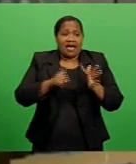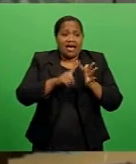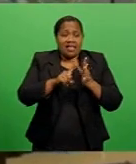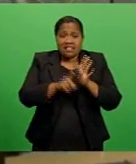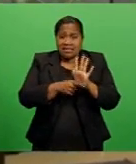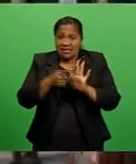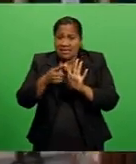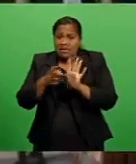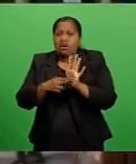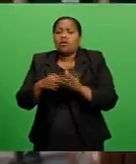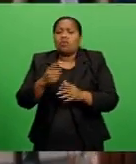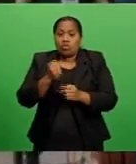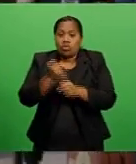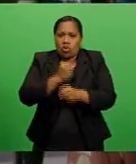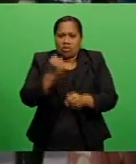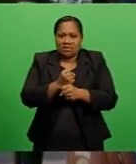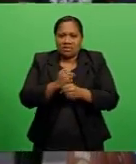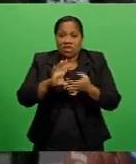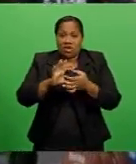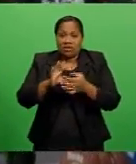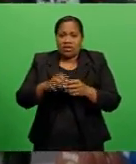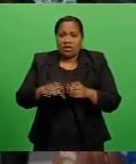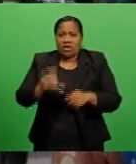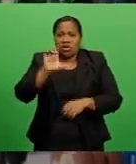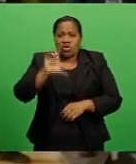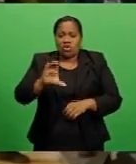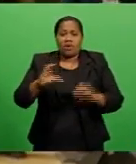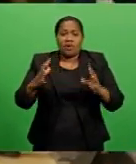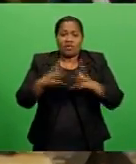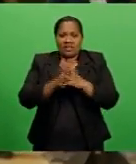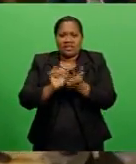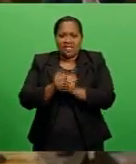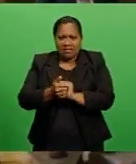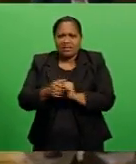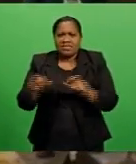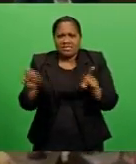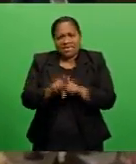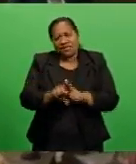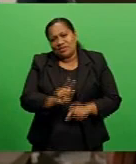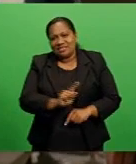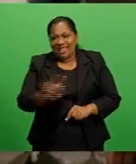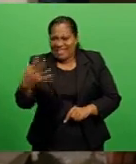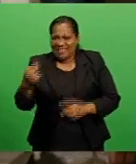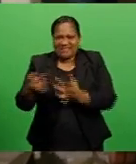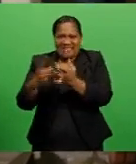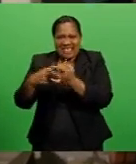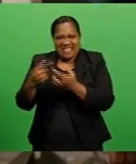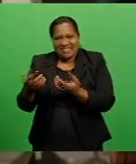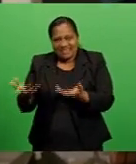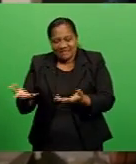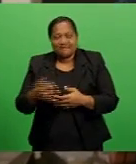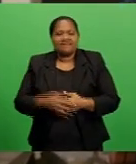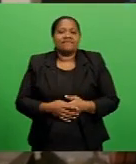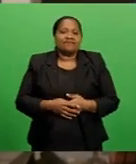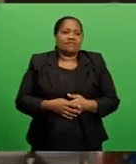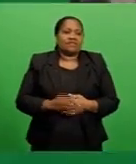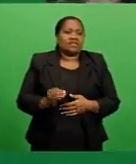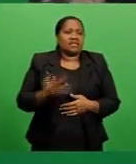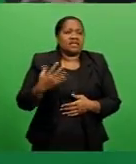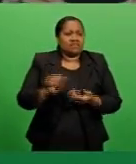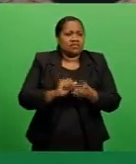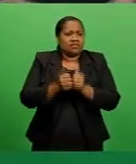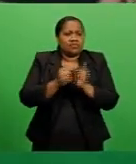2018 Commonwealth Games, also left for greener pastures. Scouting for talent, the sport is tapping into all provinces in